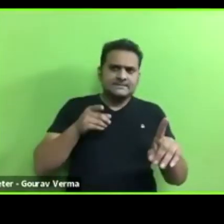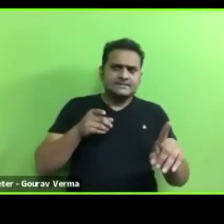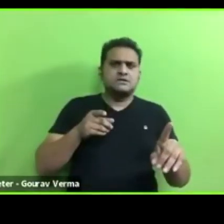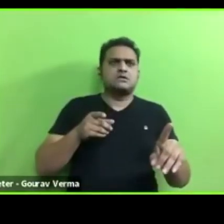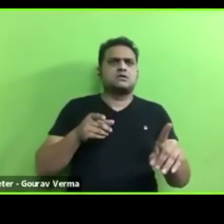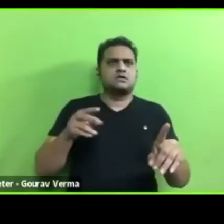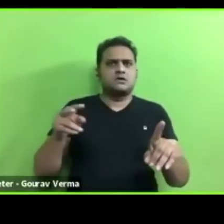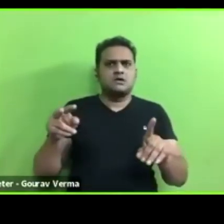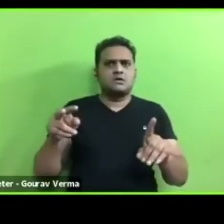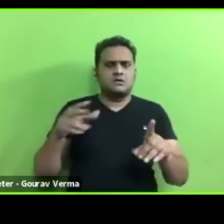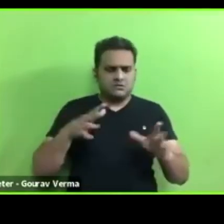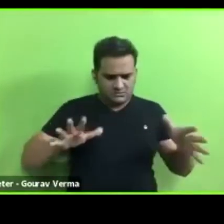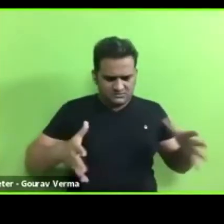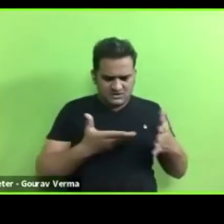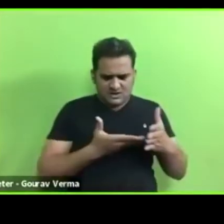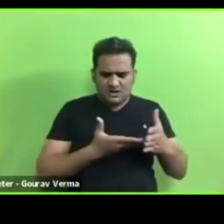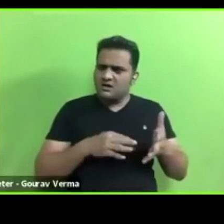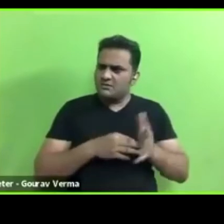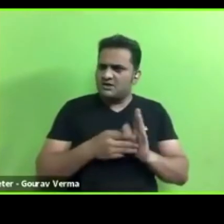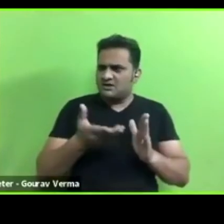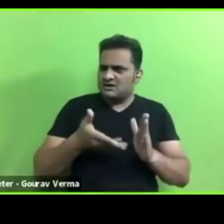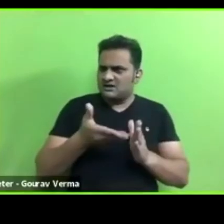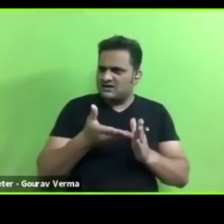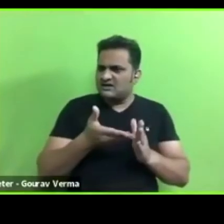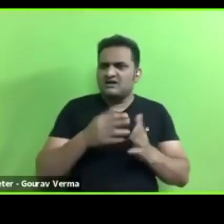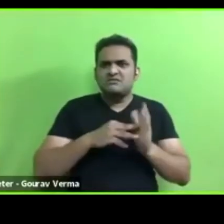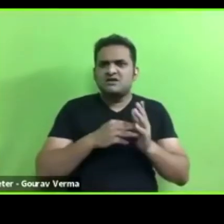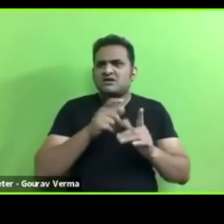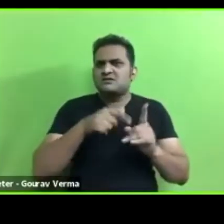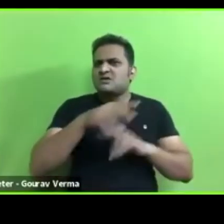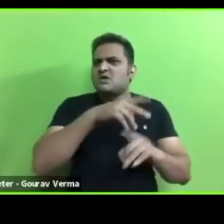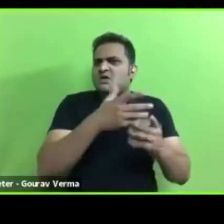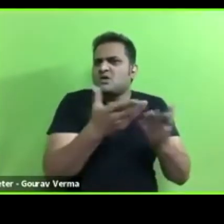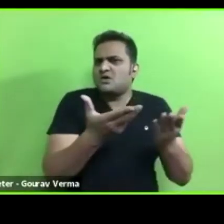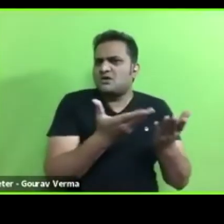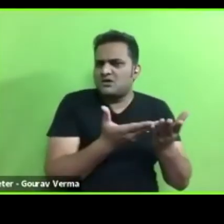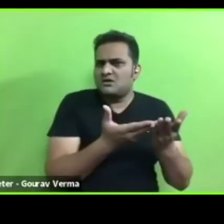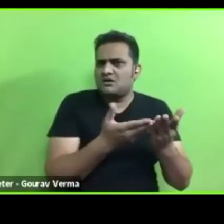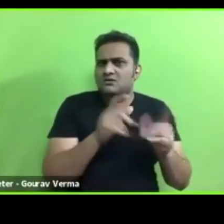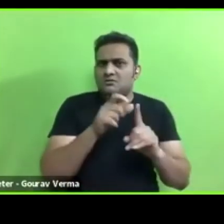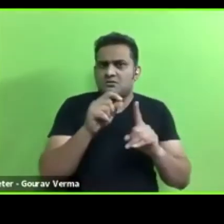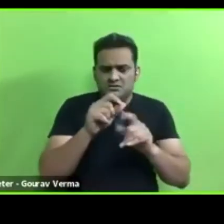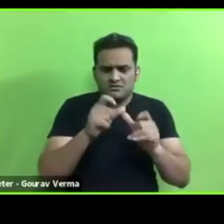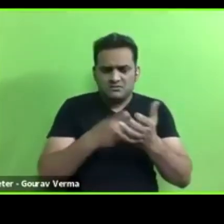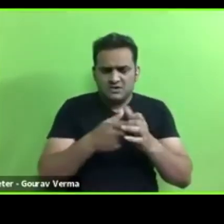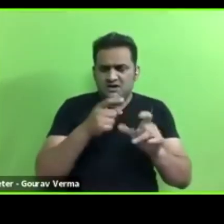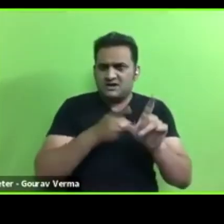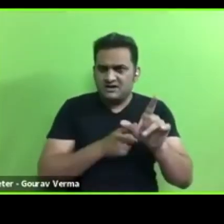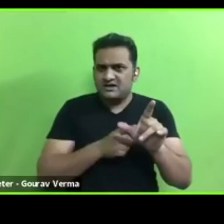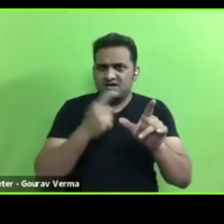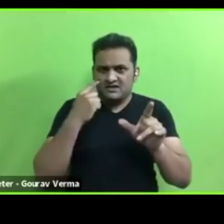situation of the Mridangam, what would be the situation of the Parai? And for those who don't know what the Parai